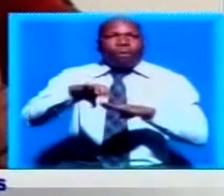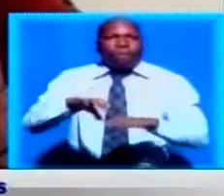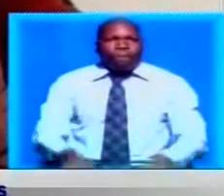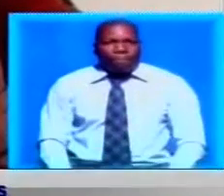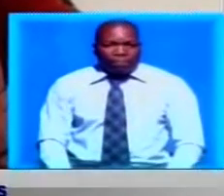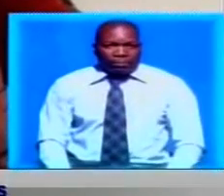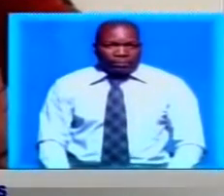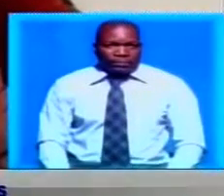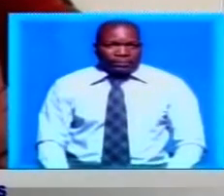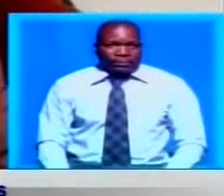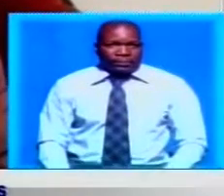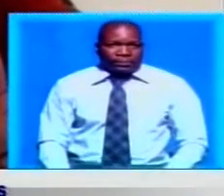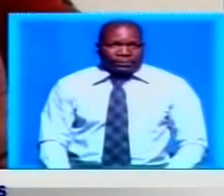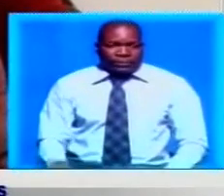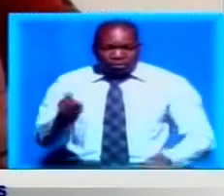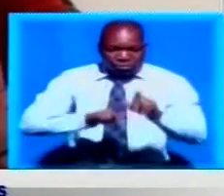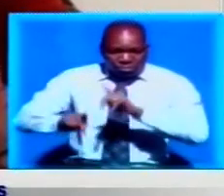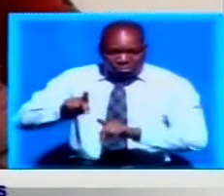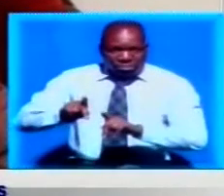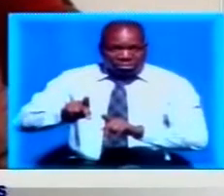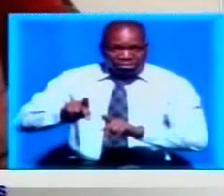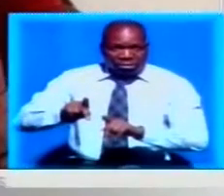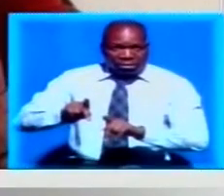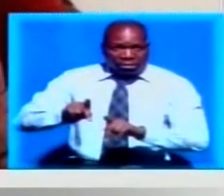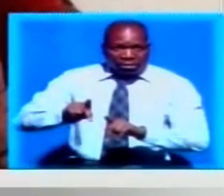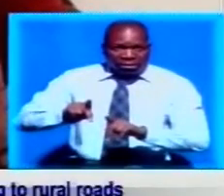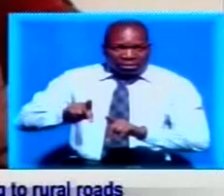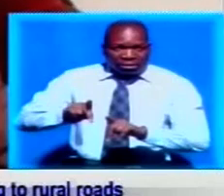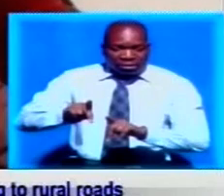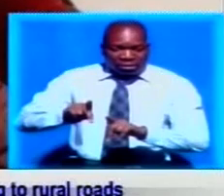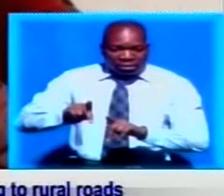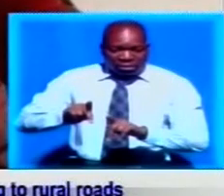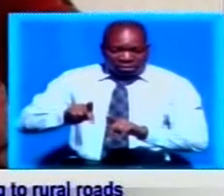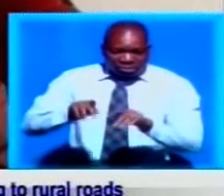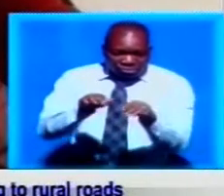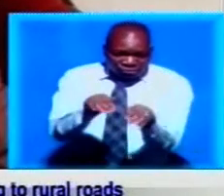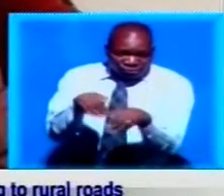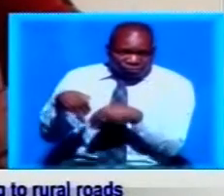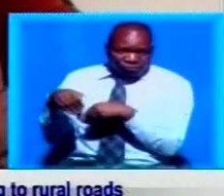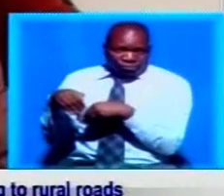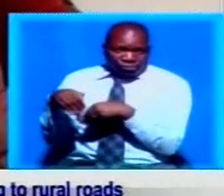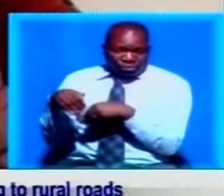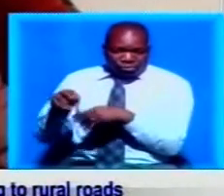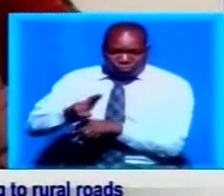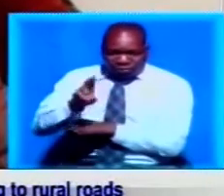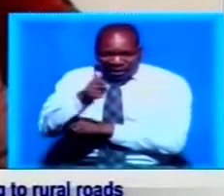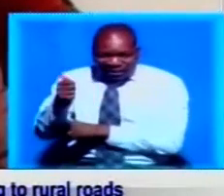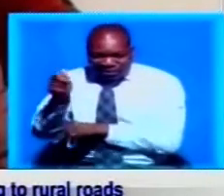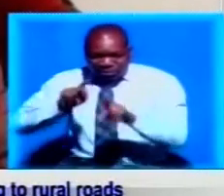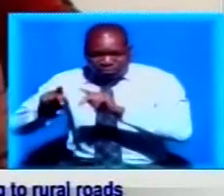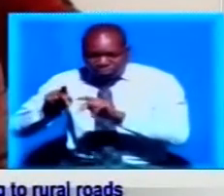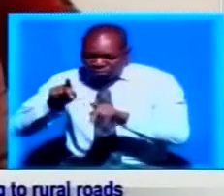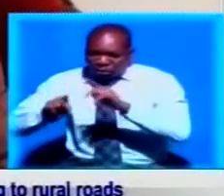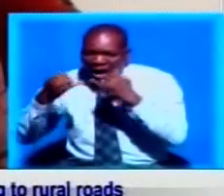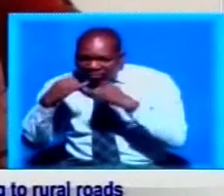that members of the public should desist from consuming information submitted by other people impersonating the